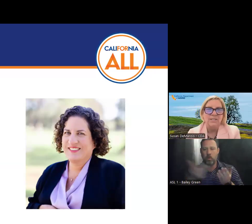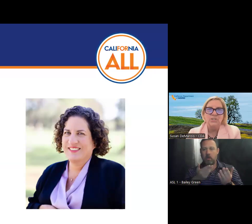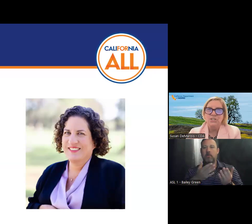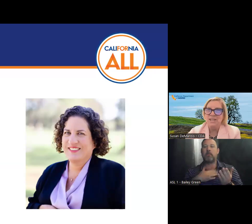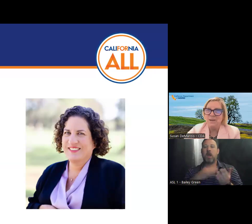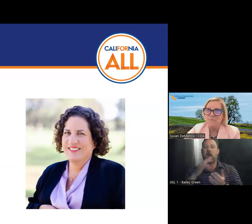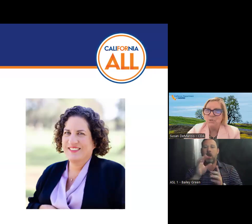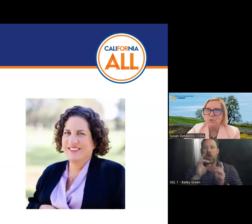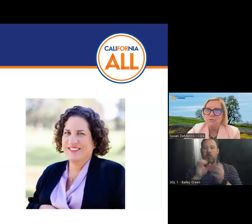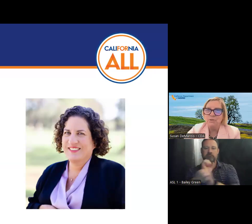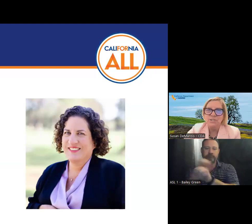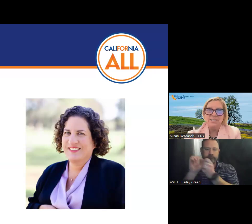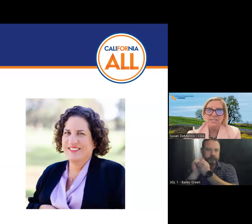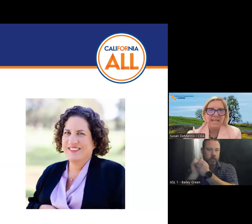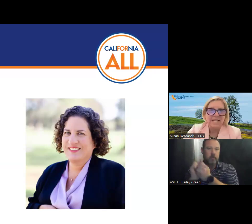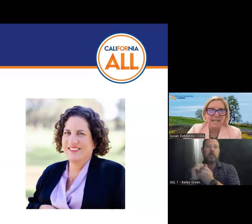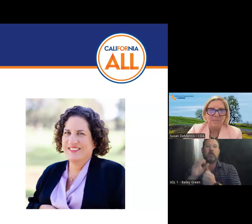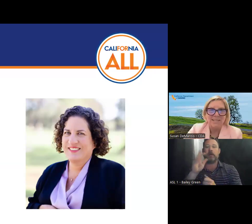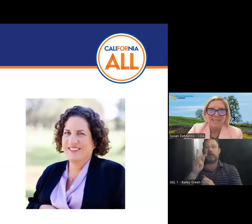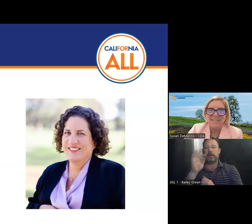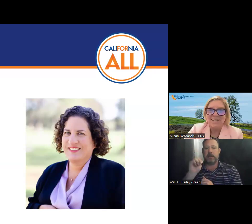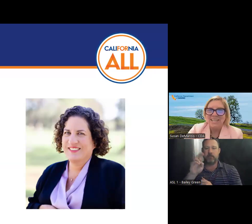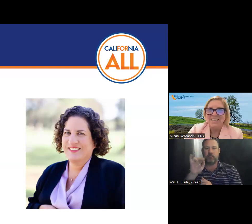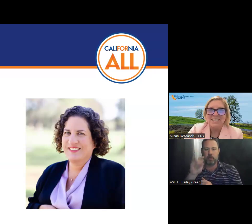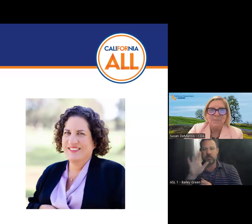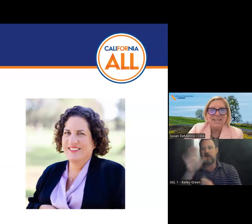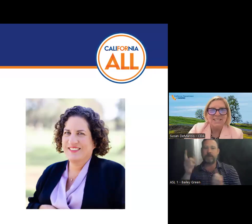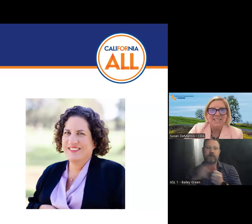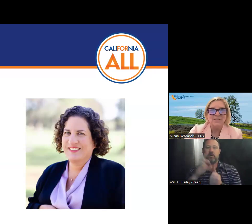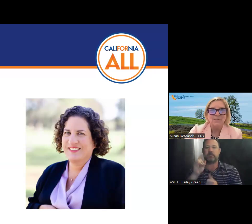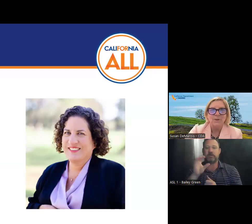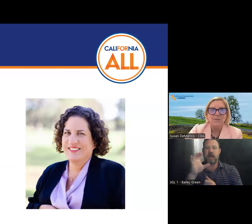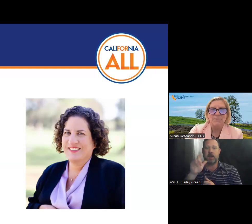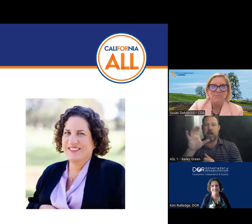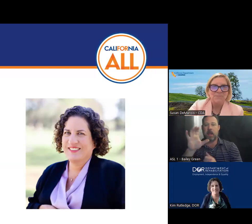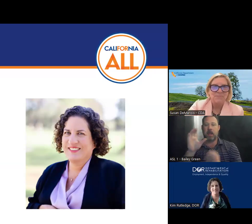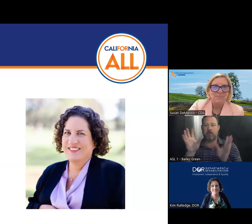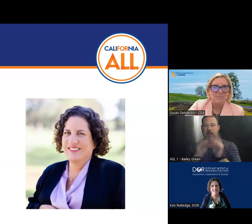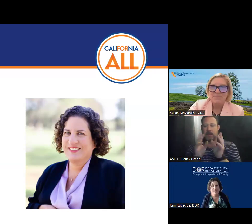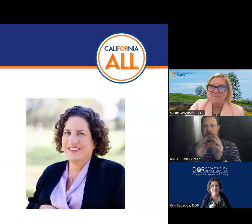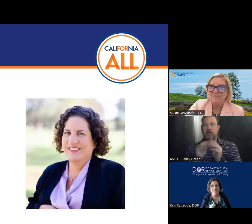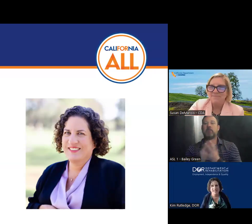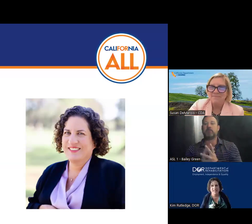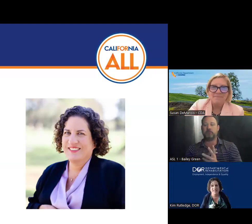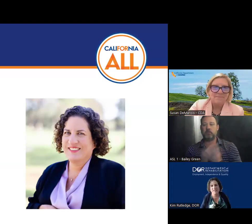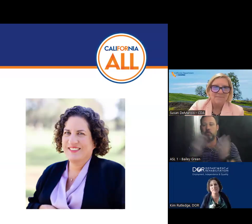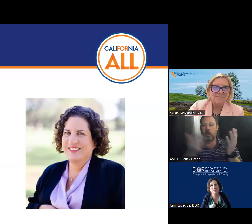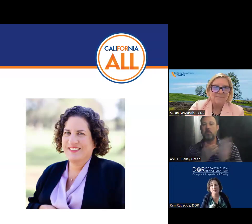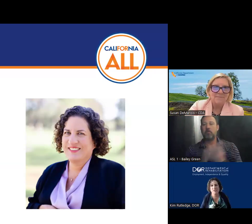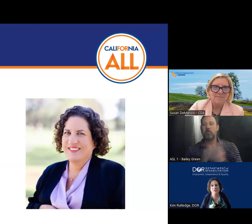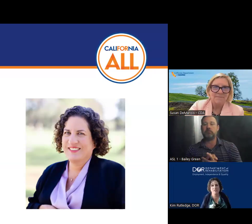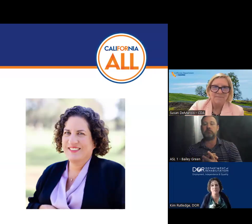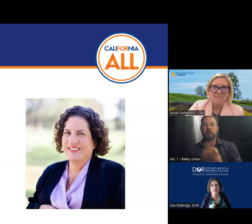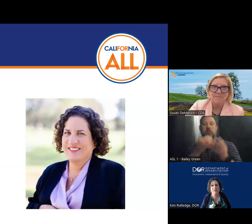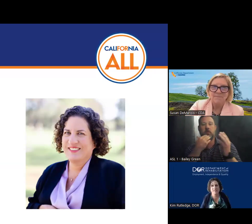Kim Rutledge to her first DACLAC meeting in this capacity. Welcome. Thank you so